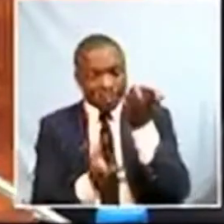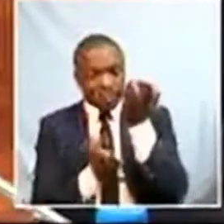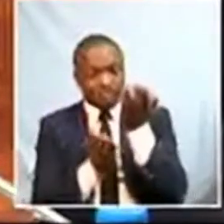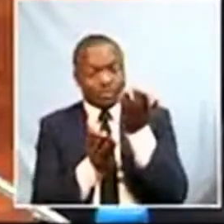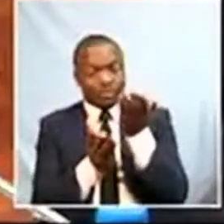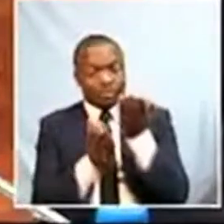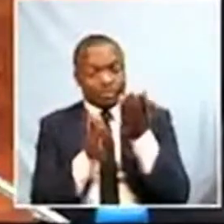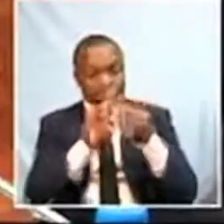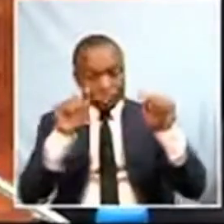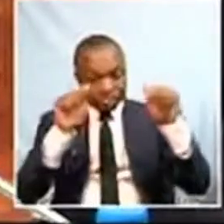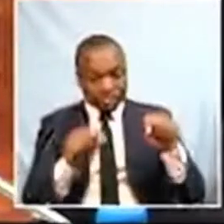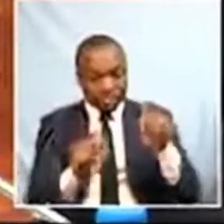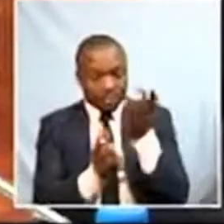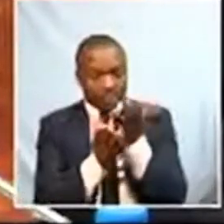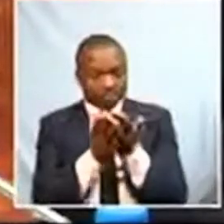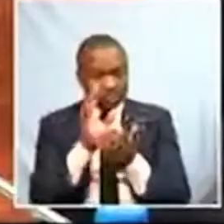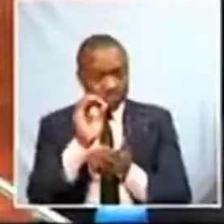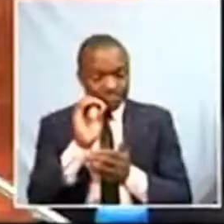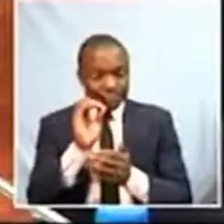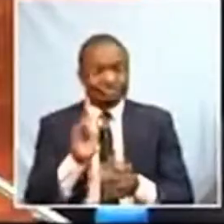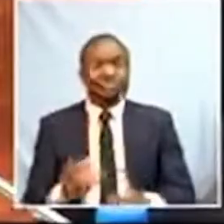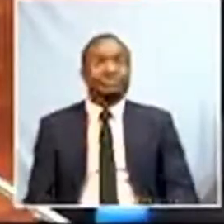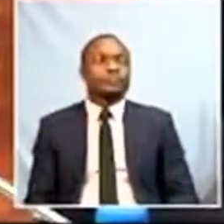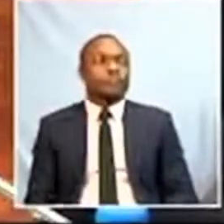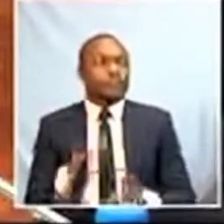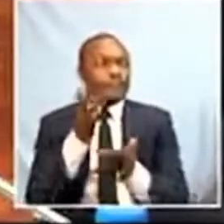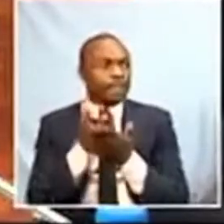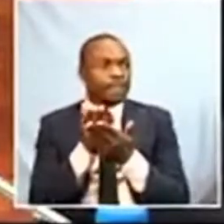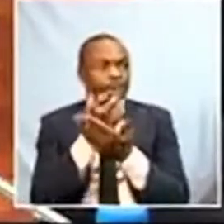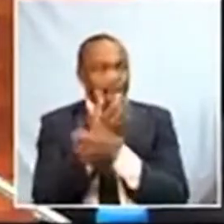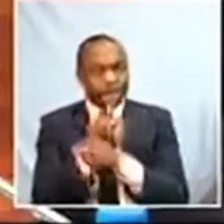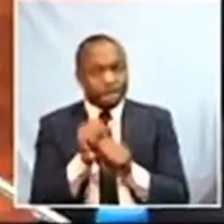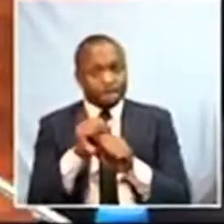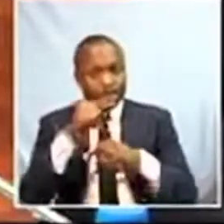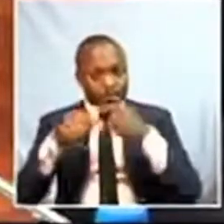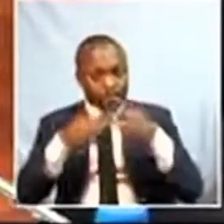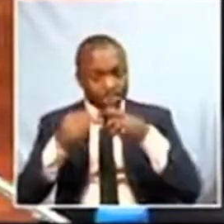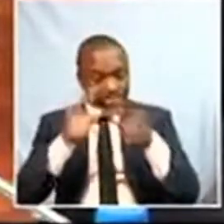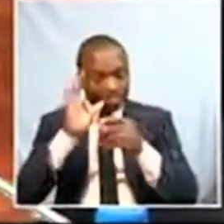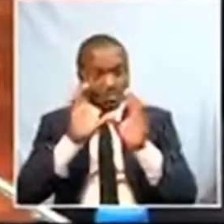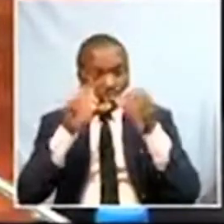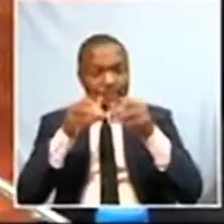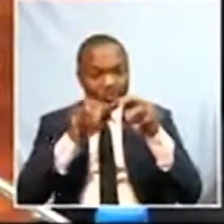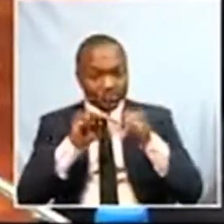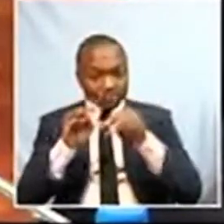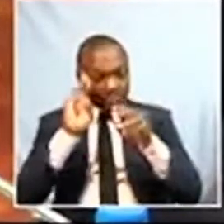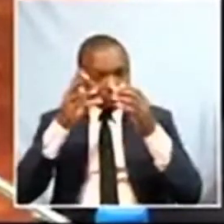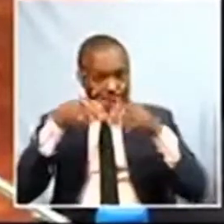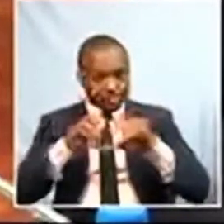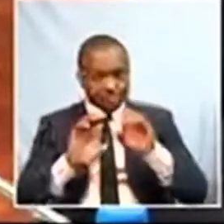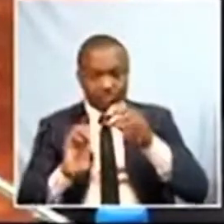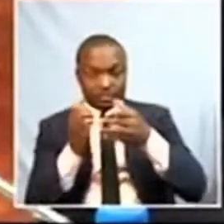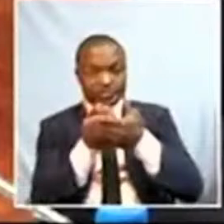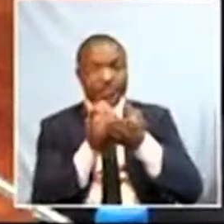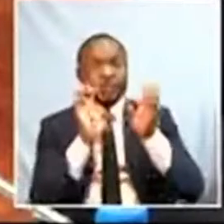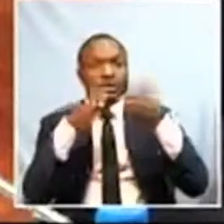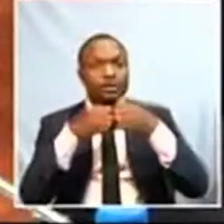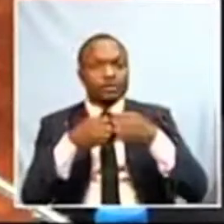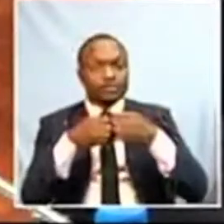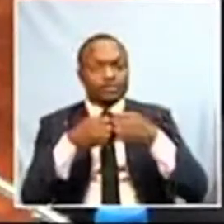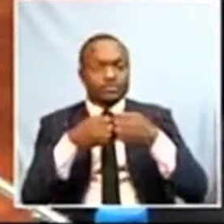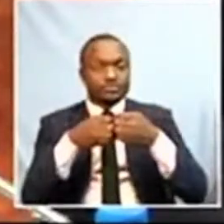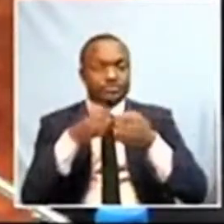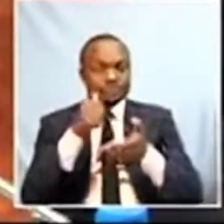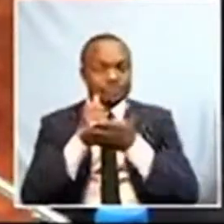as Appendix O once again. Remedial measure. Going forward, council management will continue to engage the bank on behalf